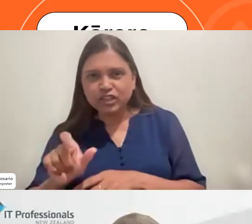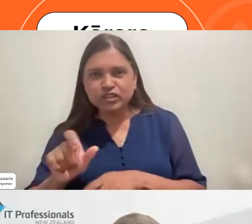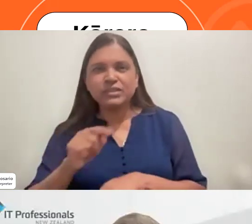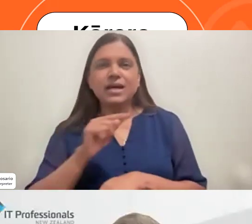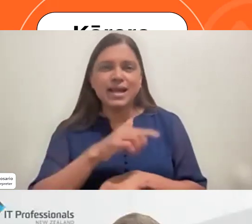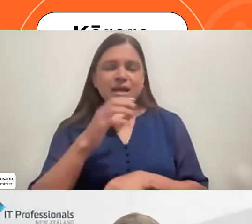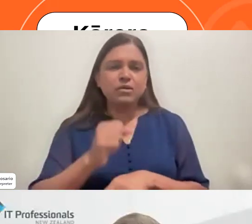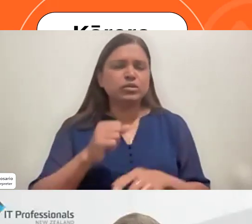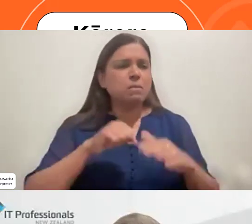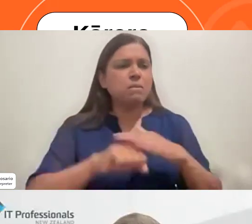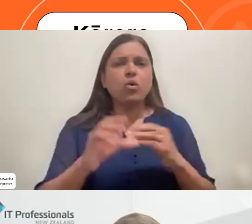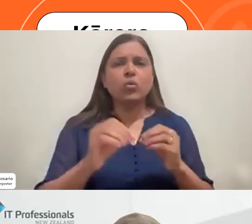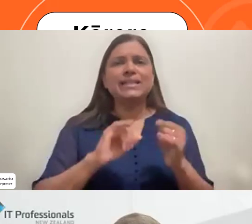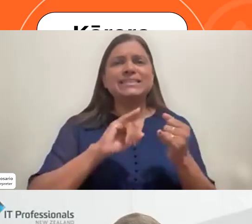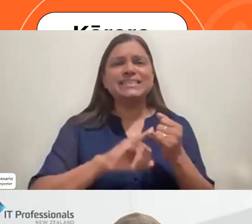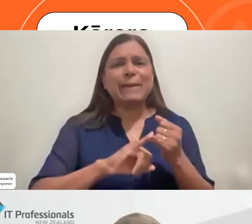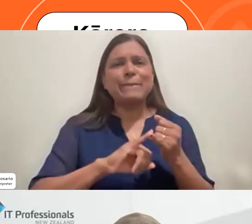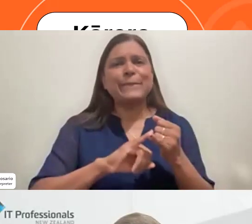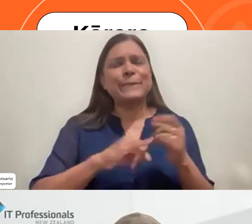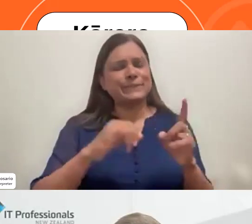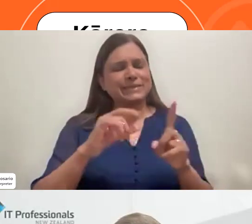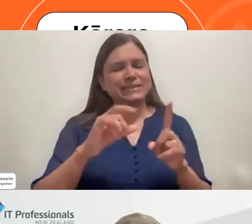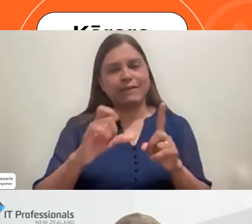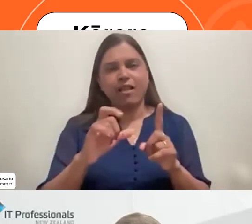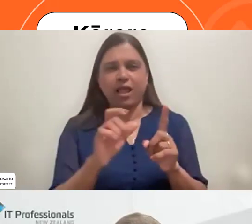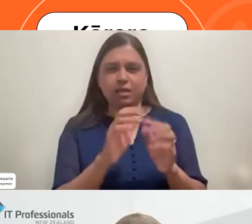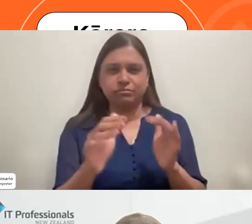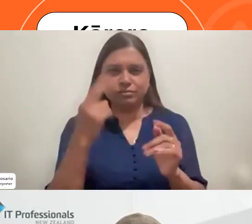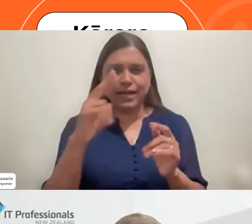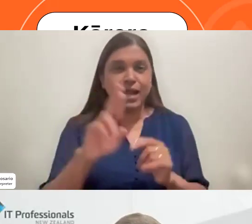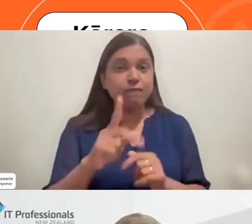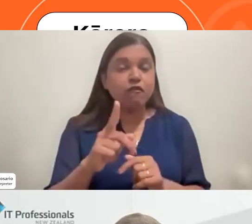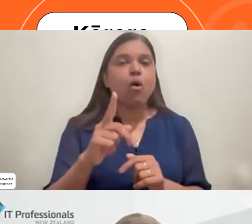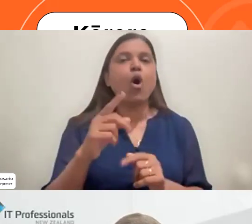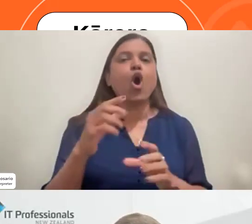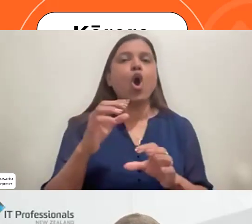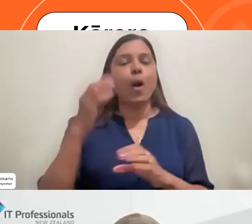schizencephaly, a hole in the brain, which has meant that he's